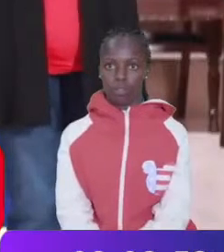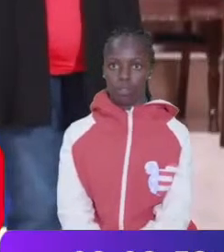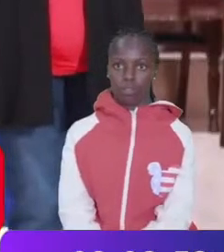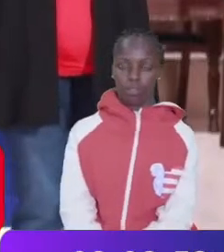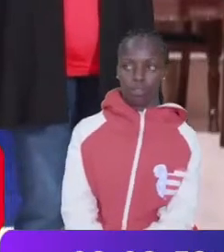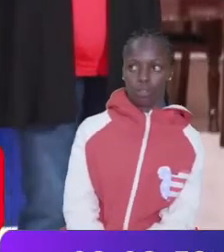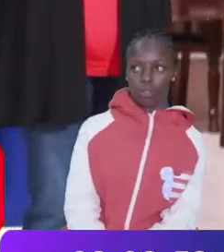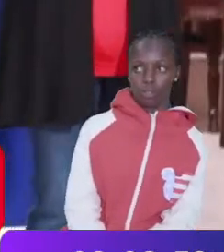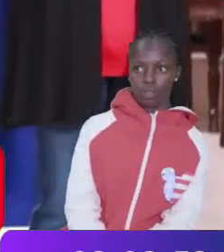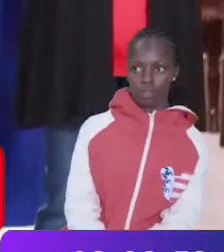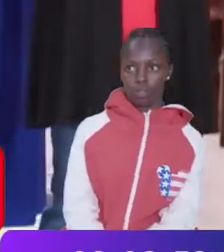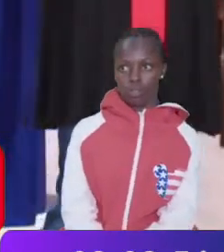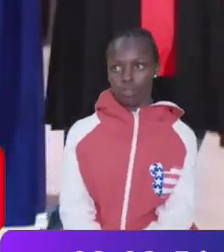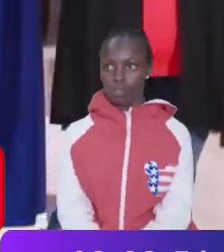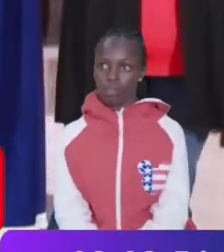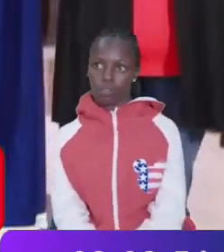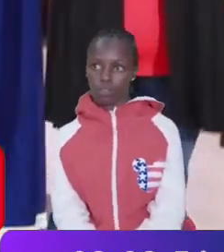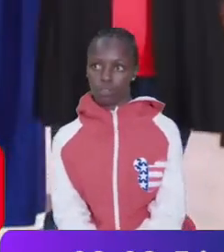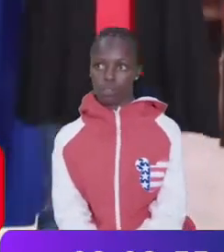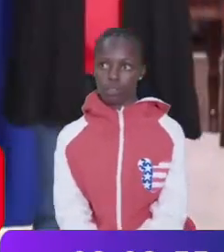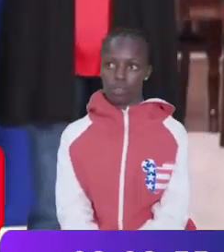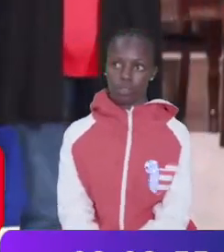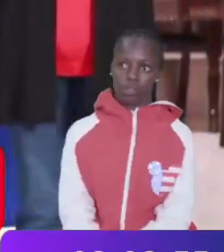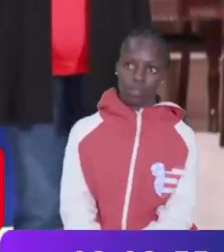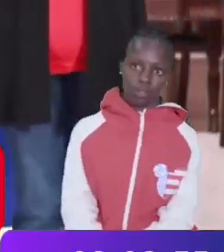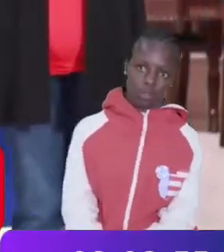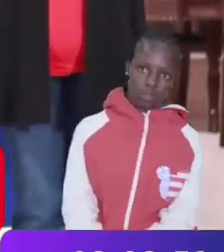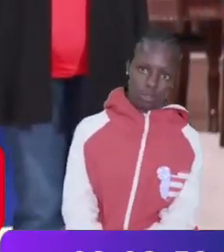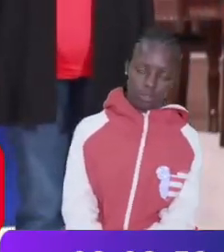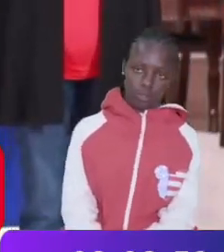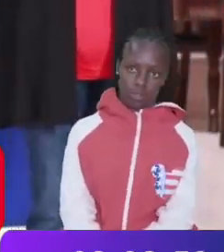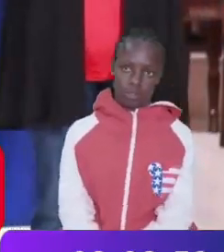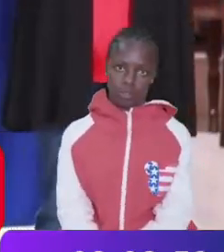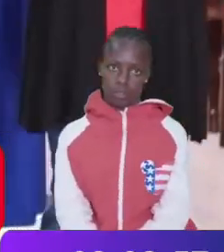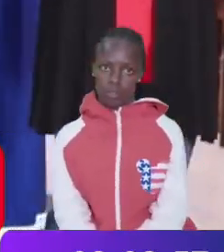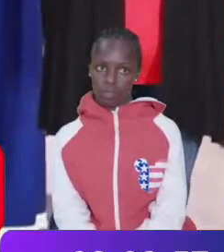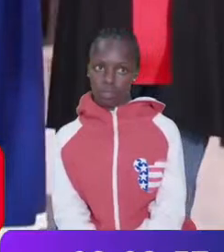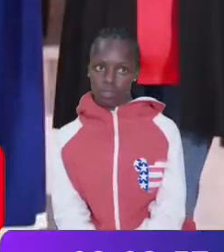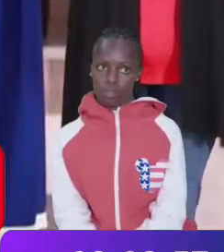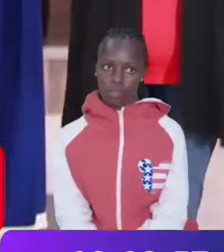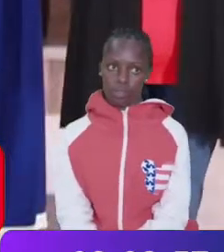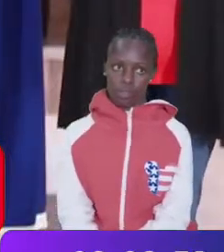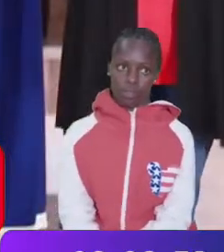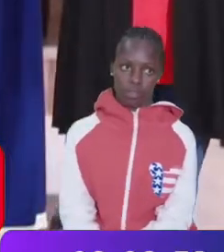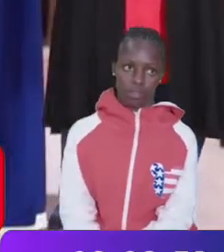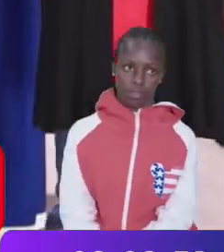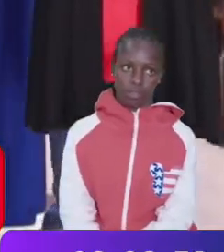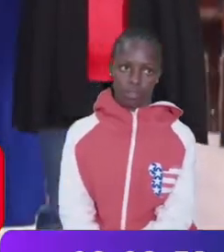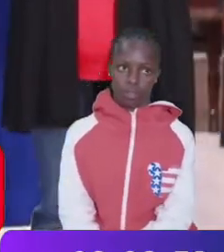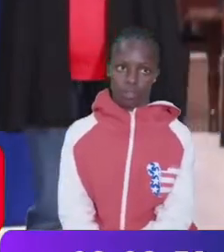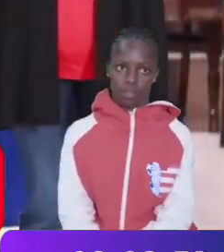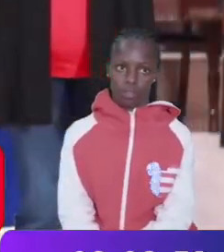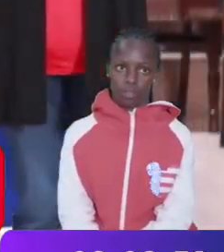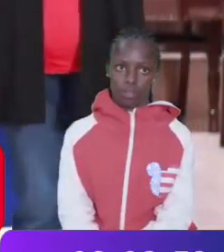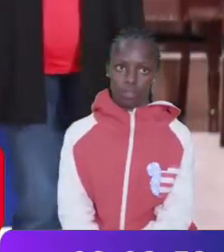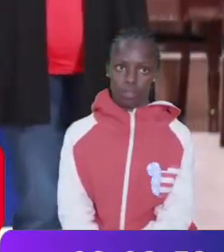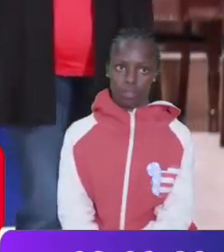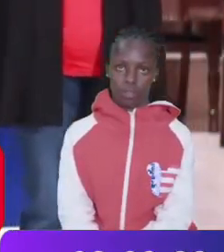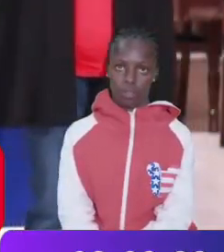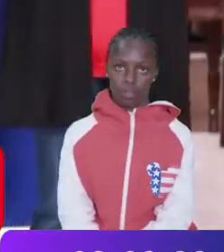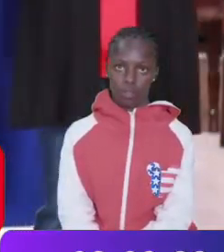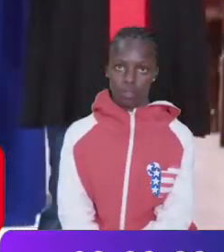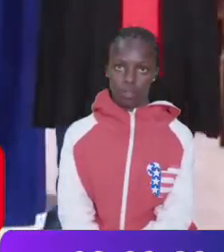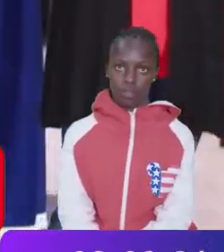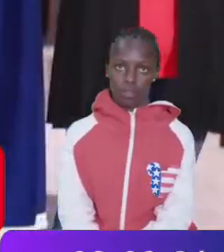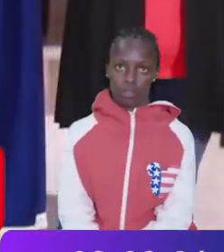how to be in your presence. For in your presence, it's only in your presence that we are strong. We cannot move, we cannot make